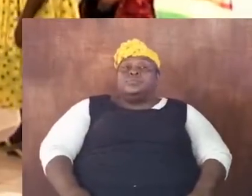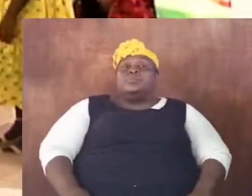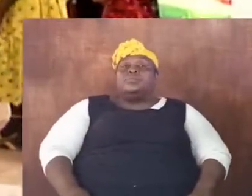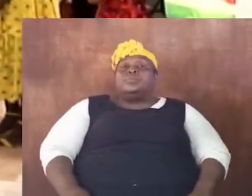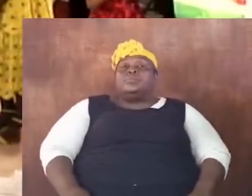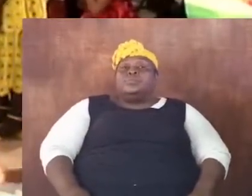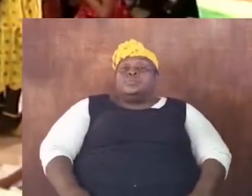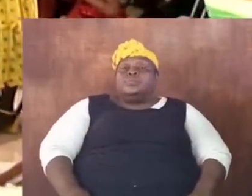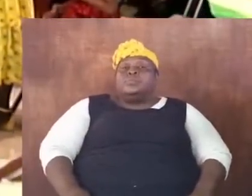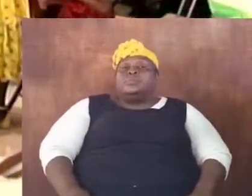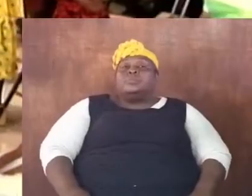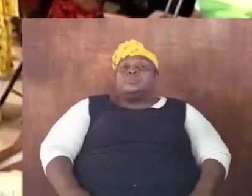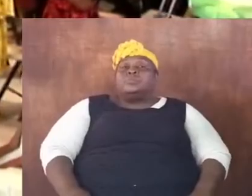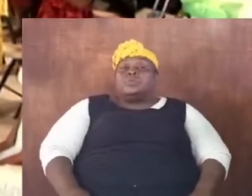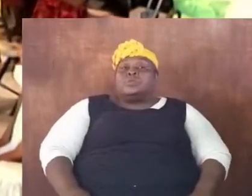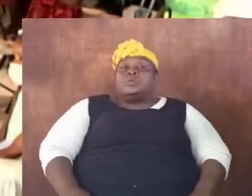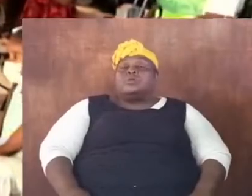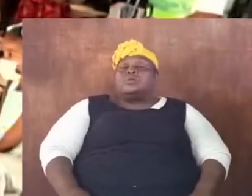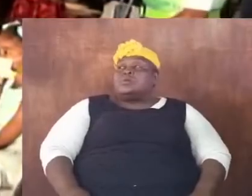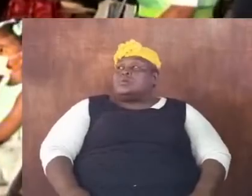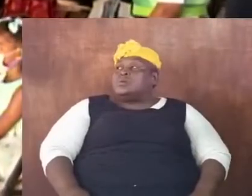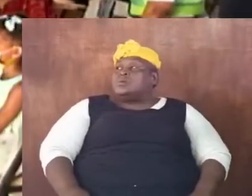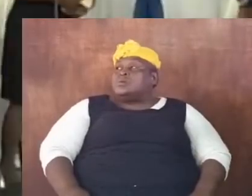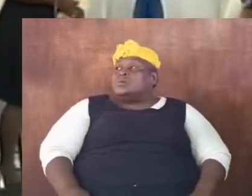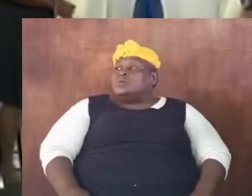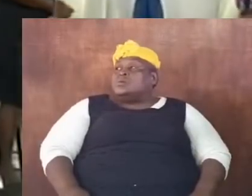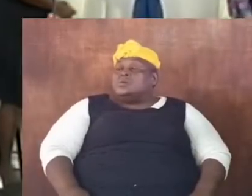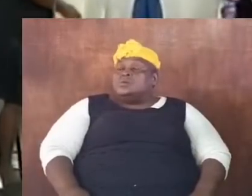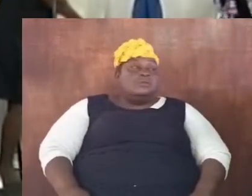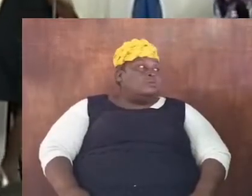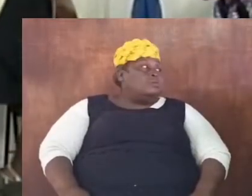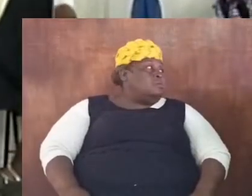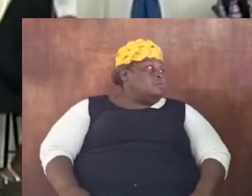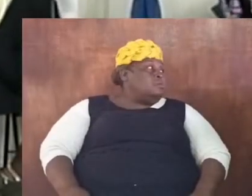Praise God. I'm going to be asking you to be seated.